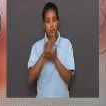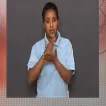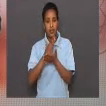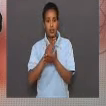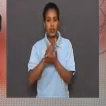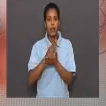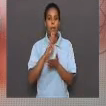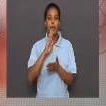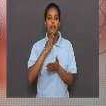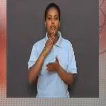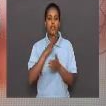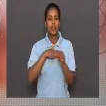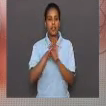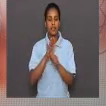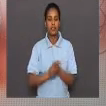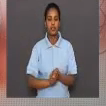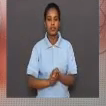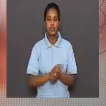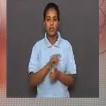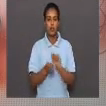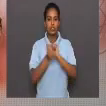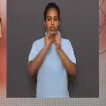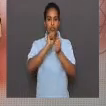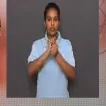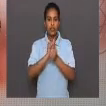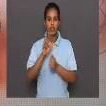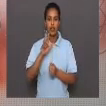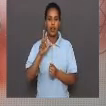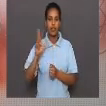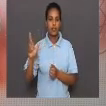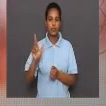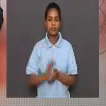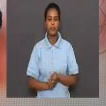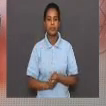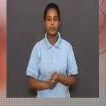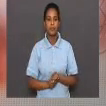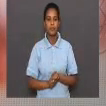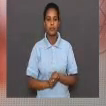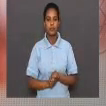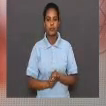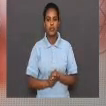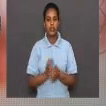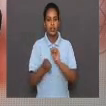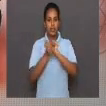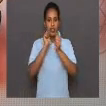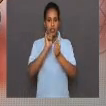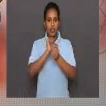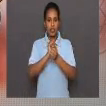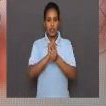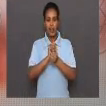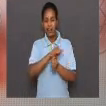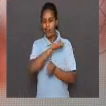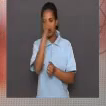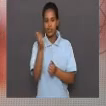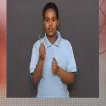is basic enough, they will shift to the right. A shift in either